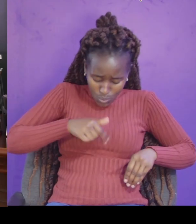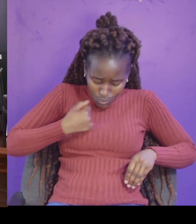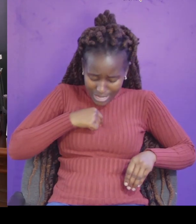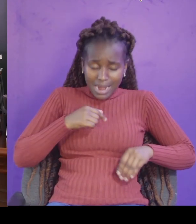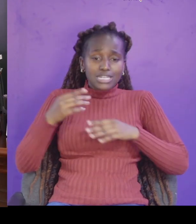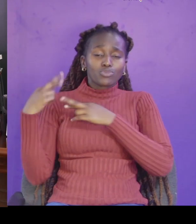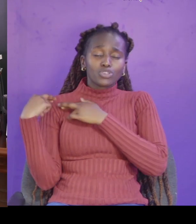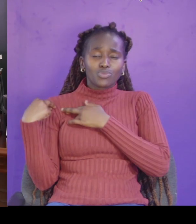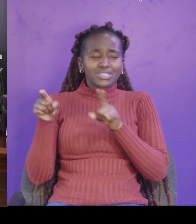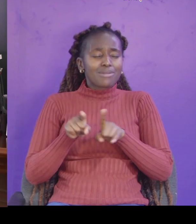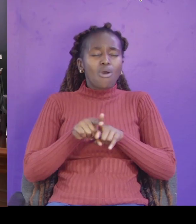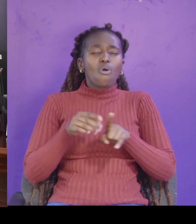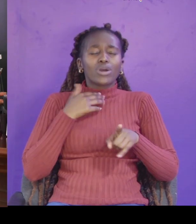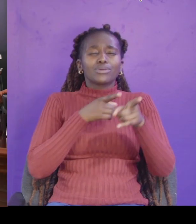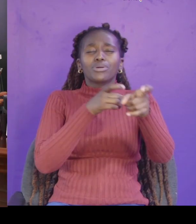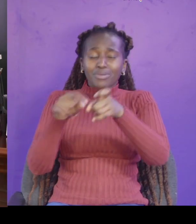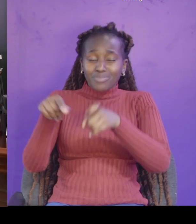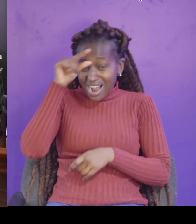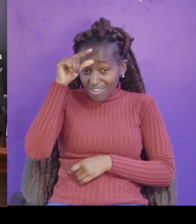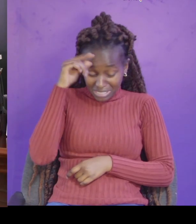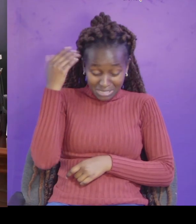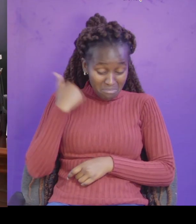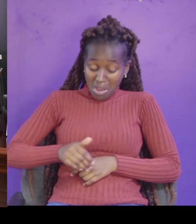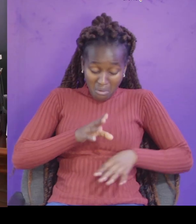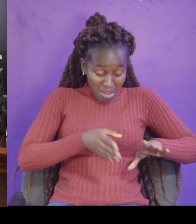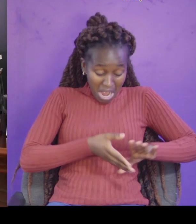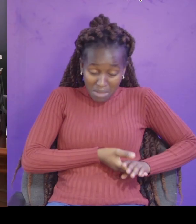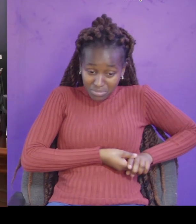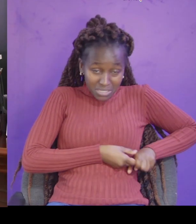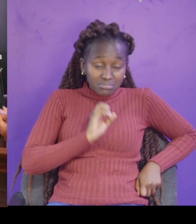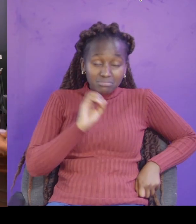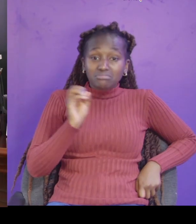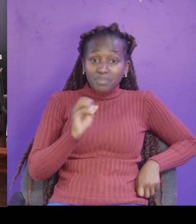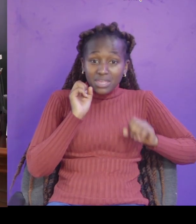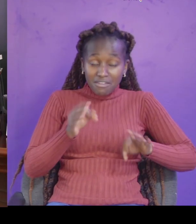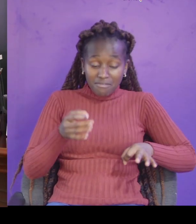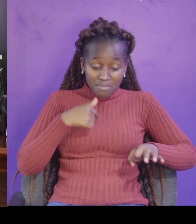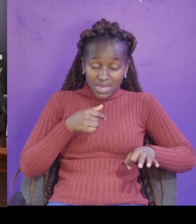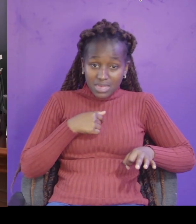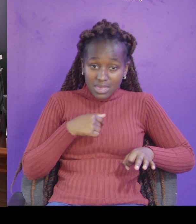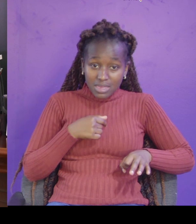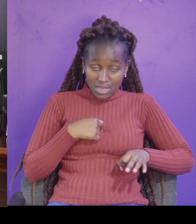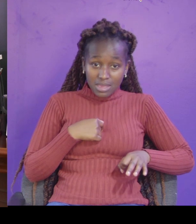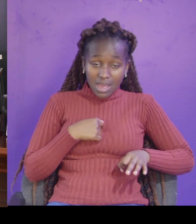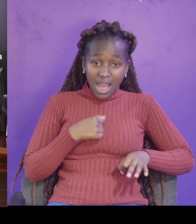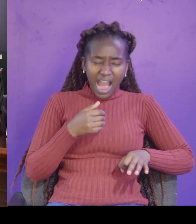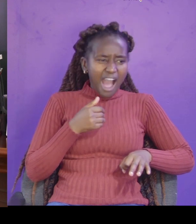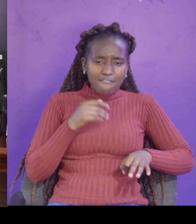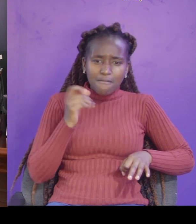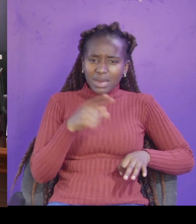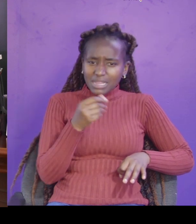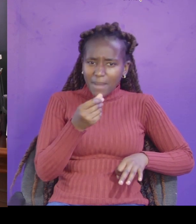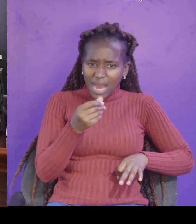corrupt. The people are the ones who are corrupt. I'm not corrupt. You give an officer who wants 10,000, 100,000 to let you